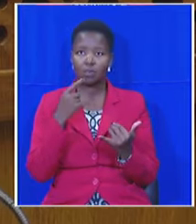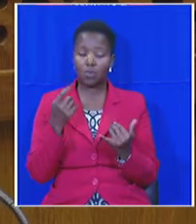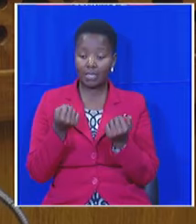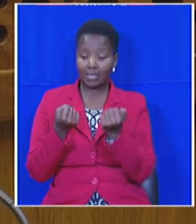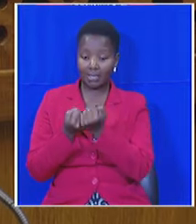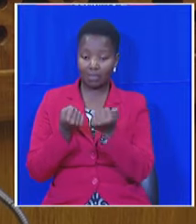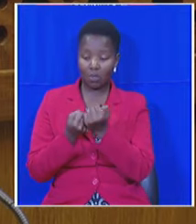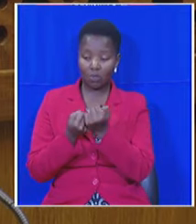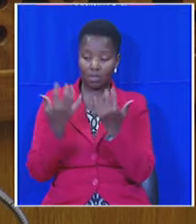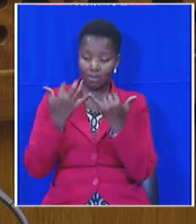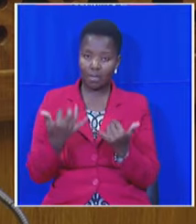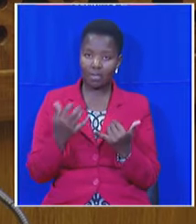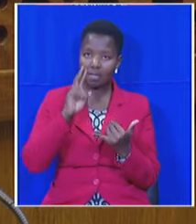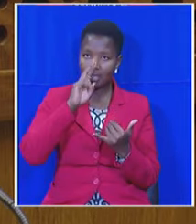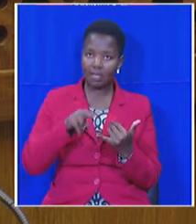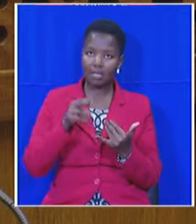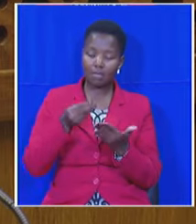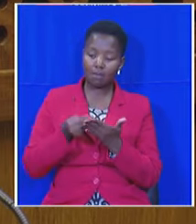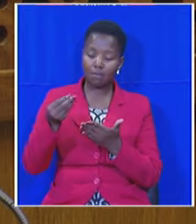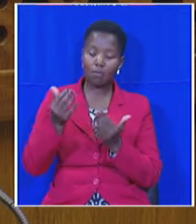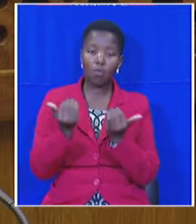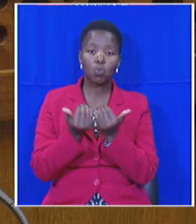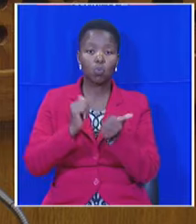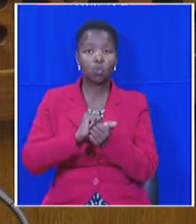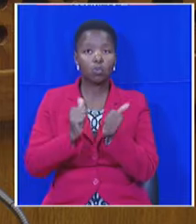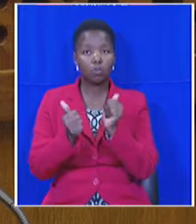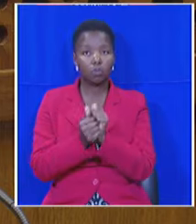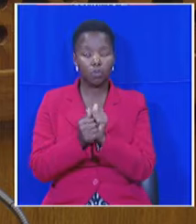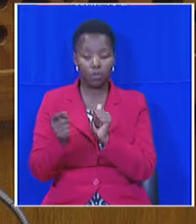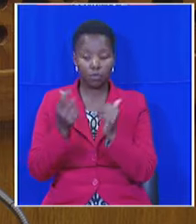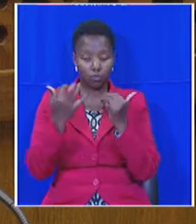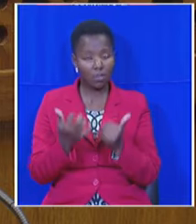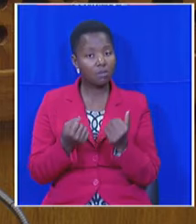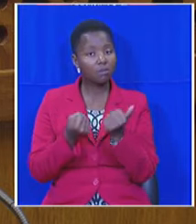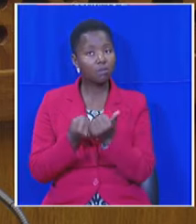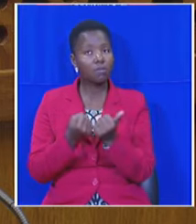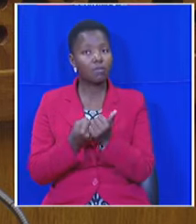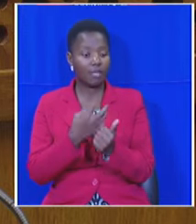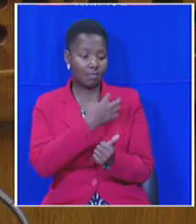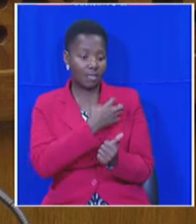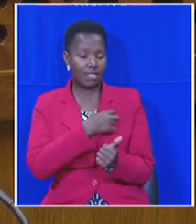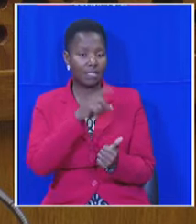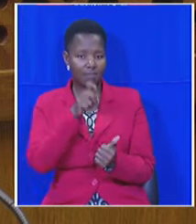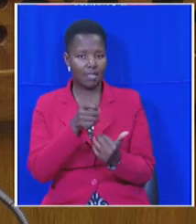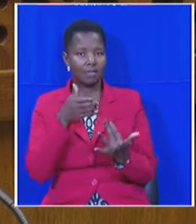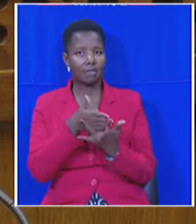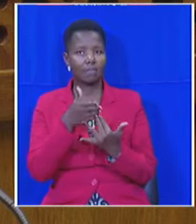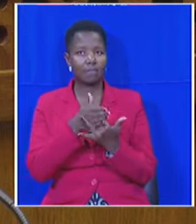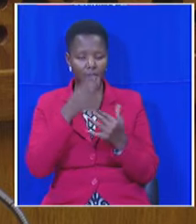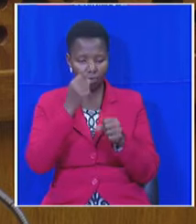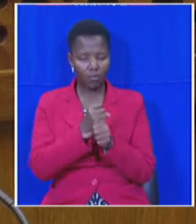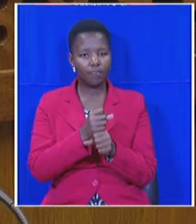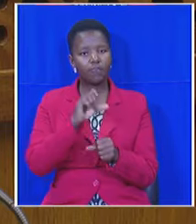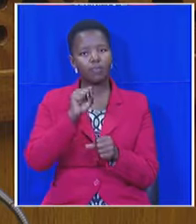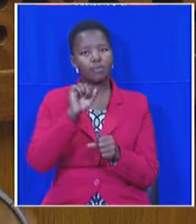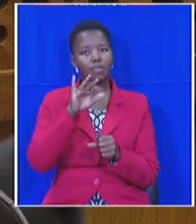makes extensive funding for school sport. We'll start supporting this budget when the minister intervenes to force SAFA to implement equal